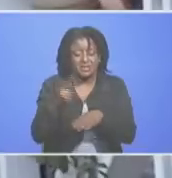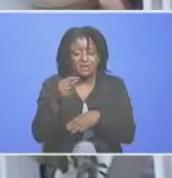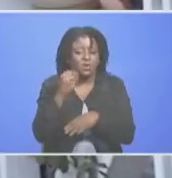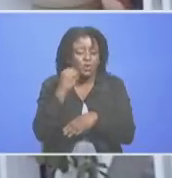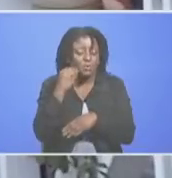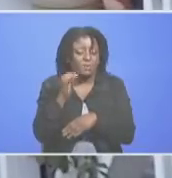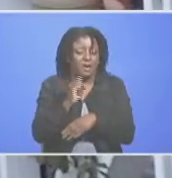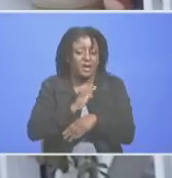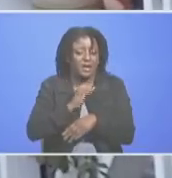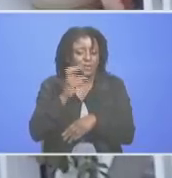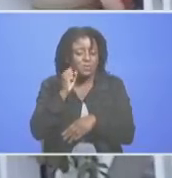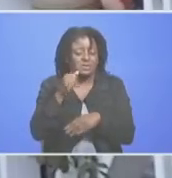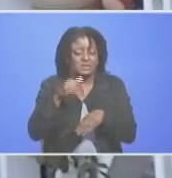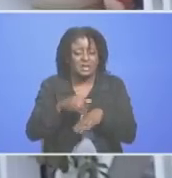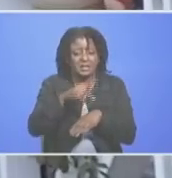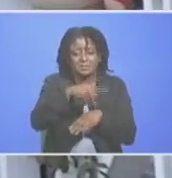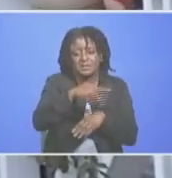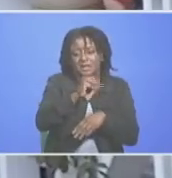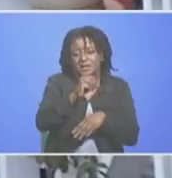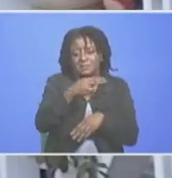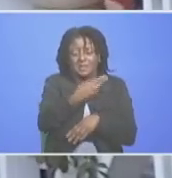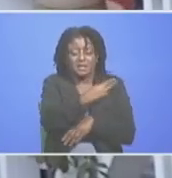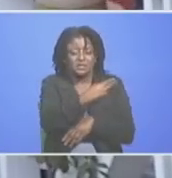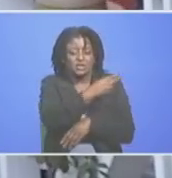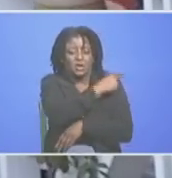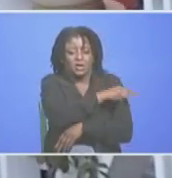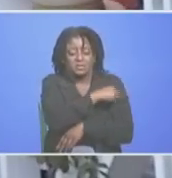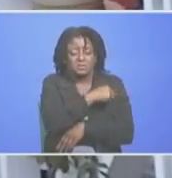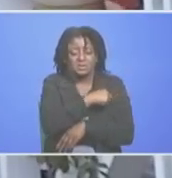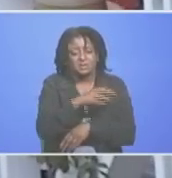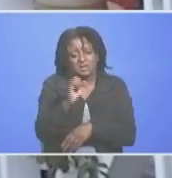and it was okay. They saved my life, but